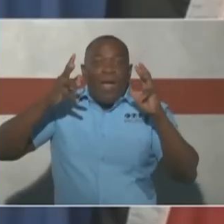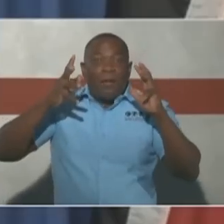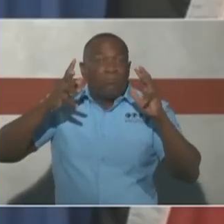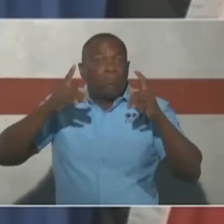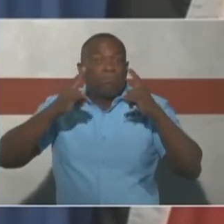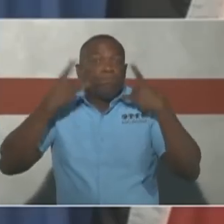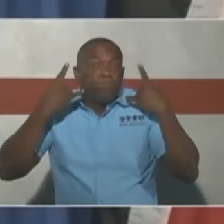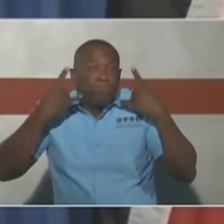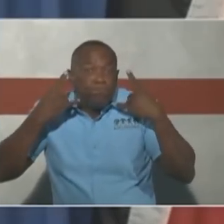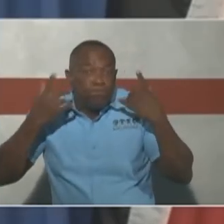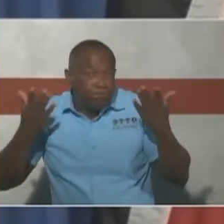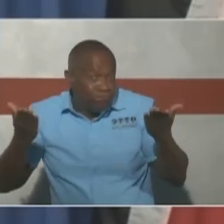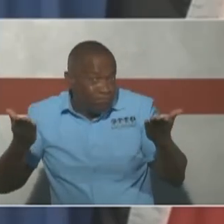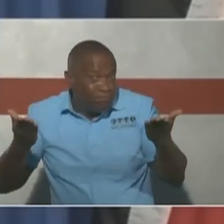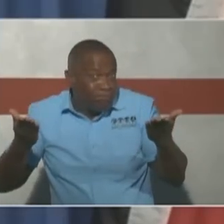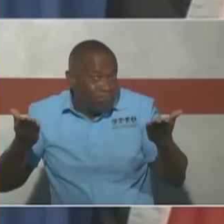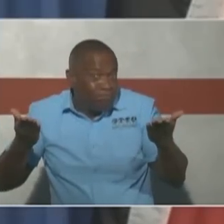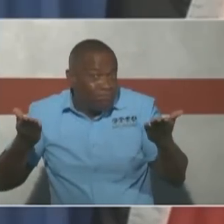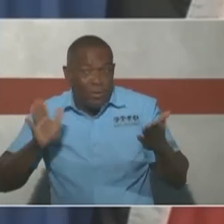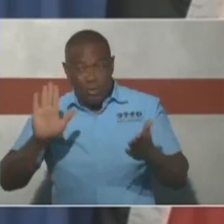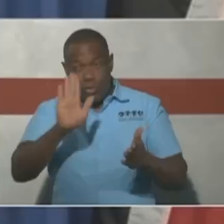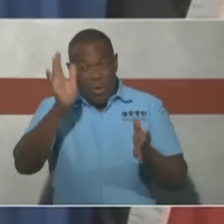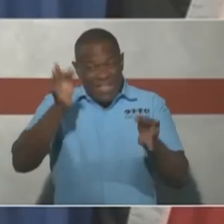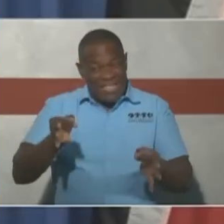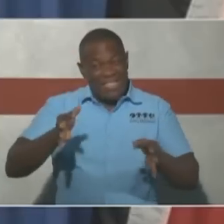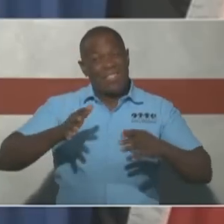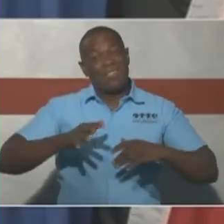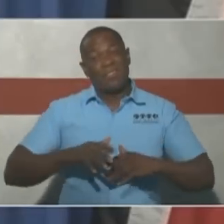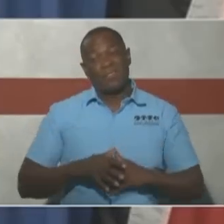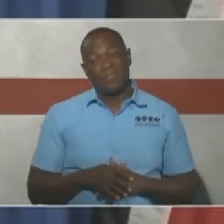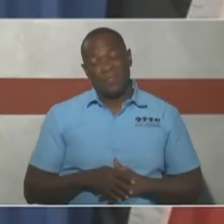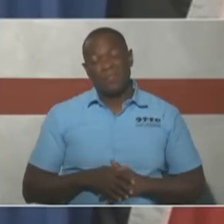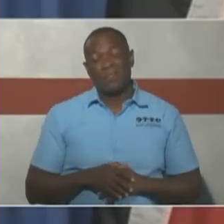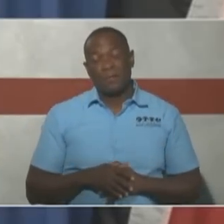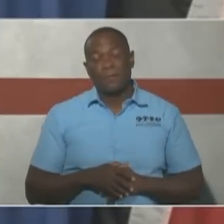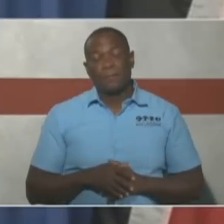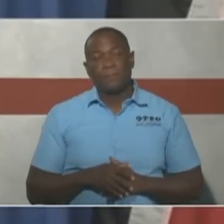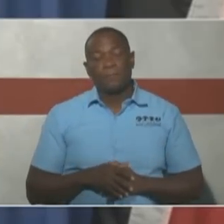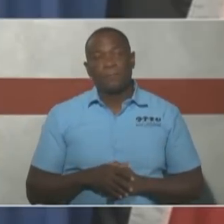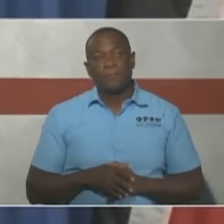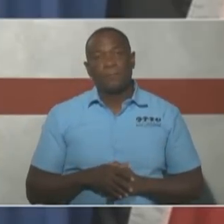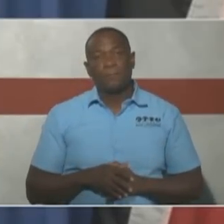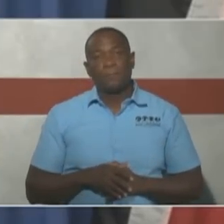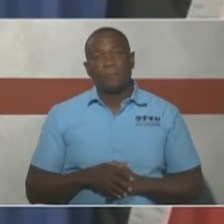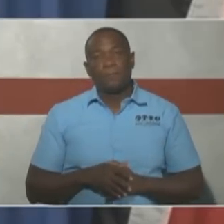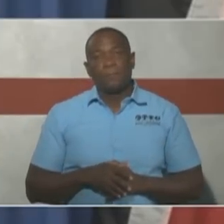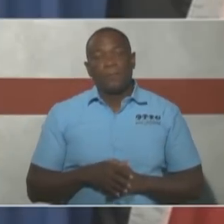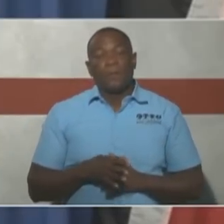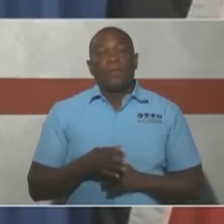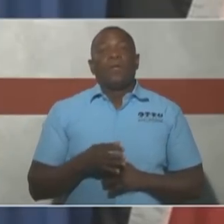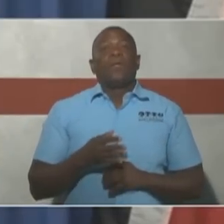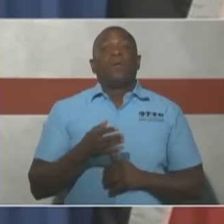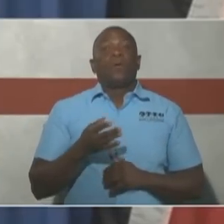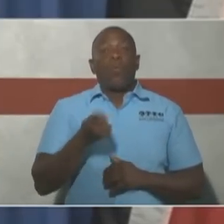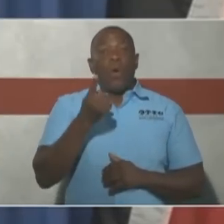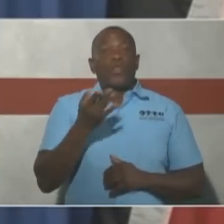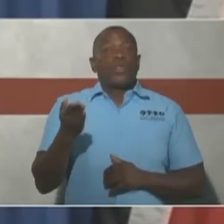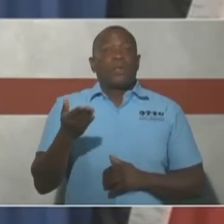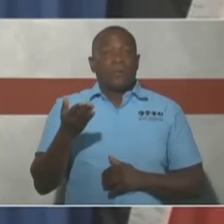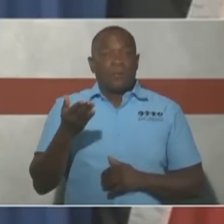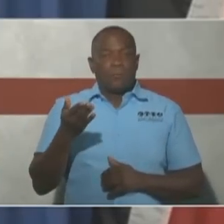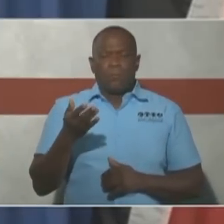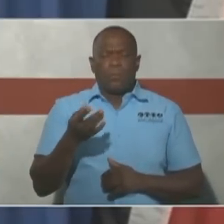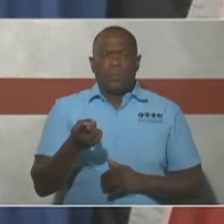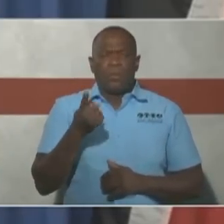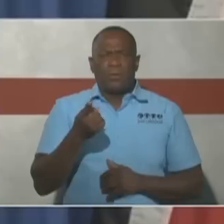action. But you know, in the personal responsibility that you will take, you know what level of exposure that